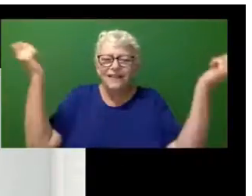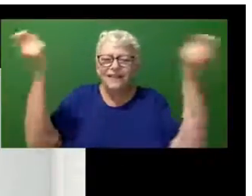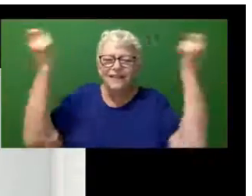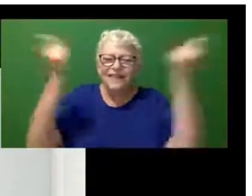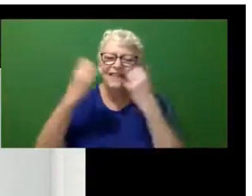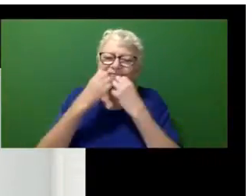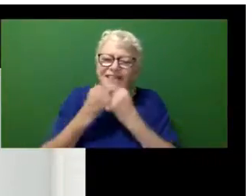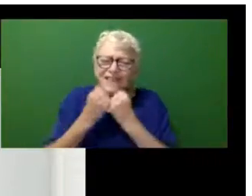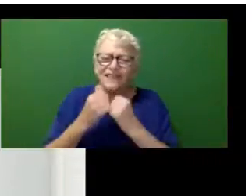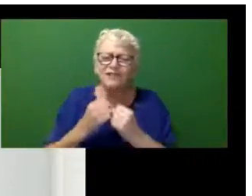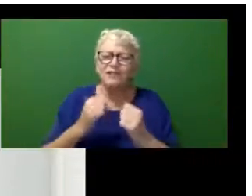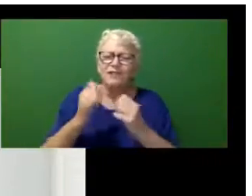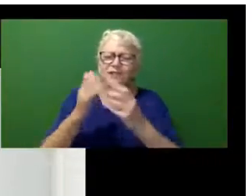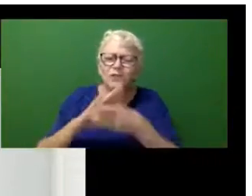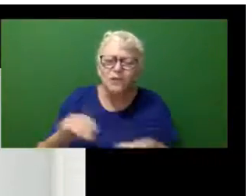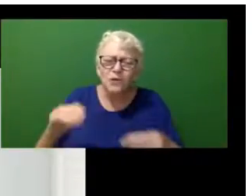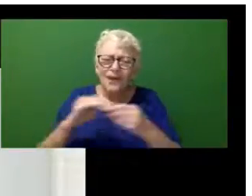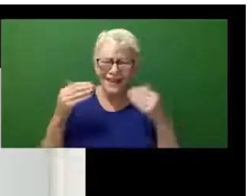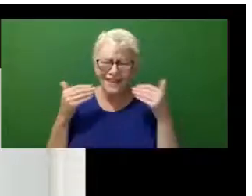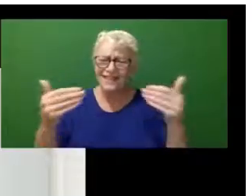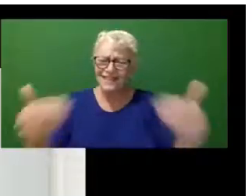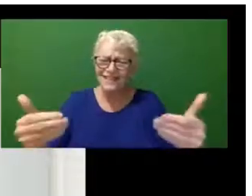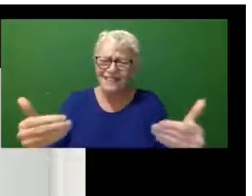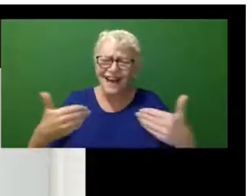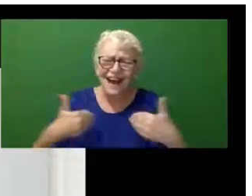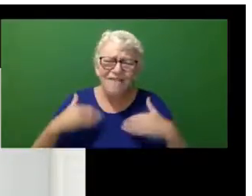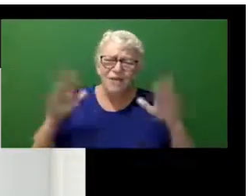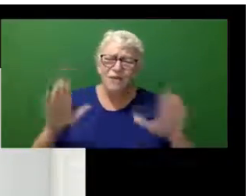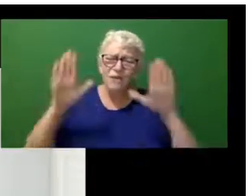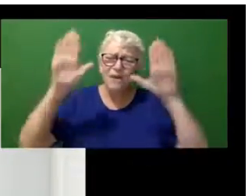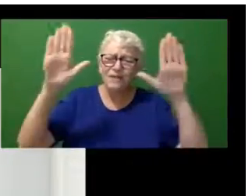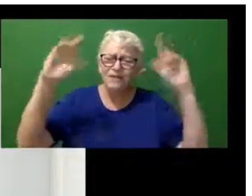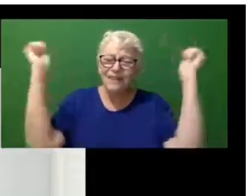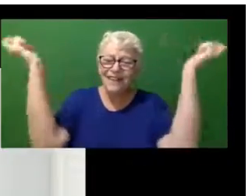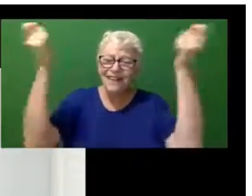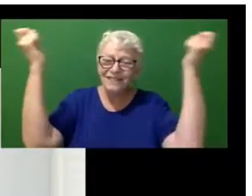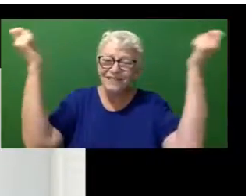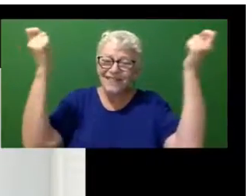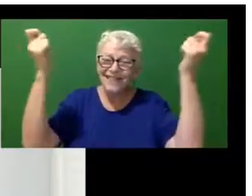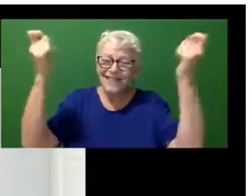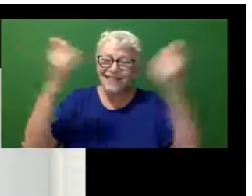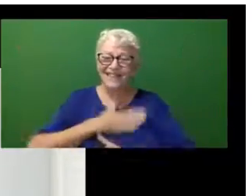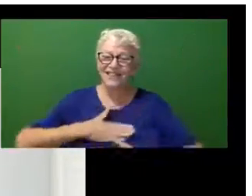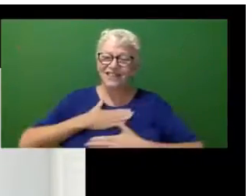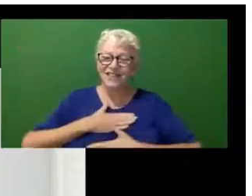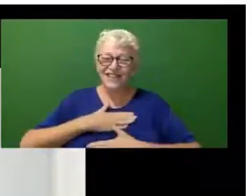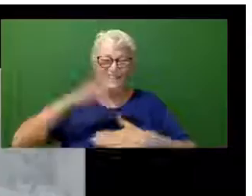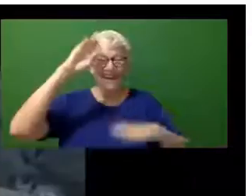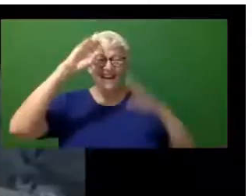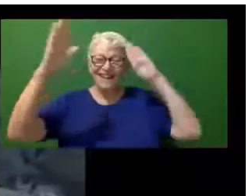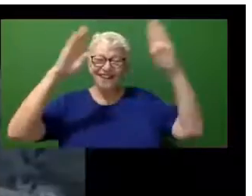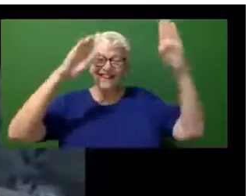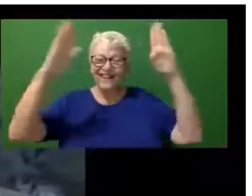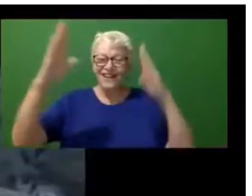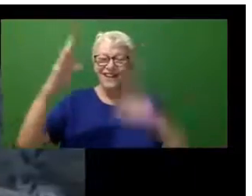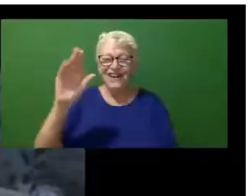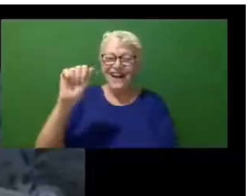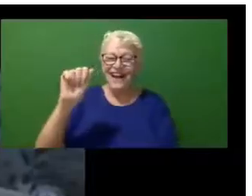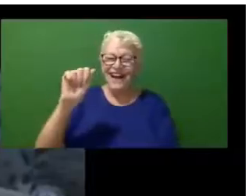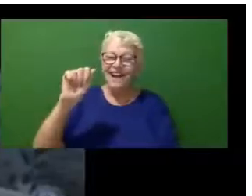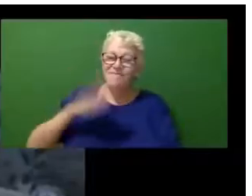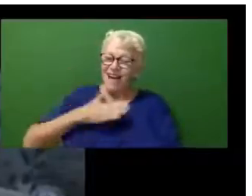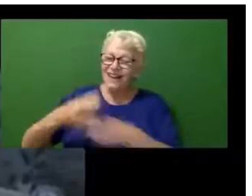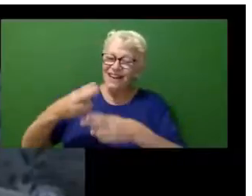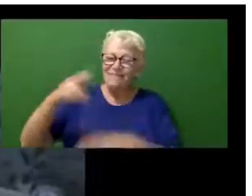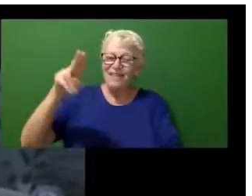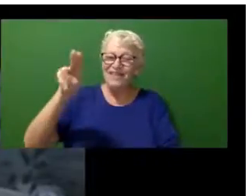celebration of our sacred story and our journey that continues. So have a wonderful celebration and enjoy. Hey, my friends, my name is